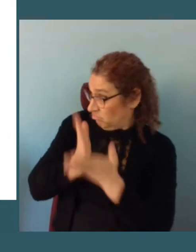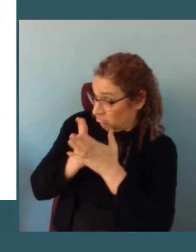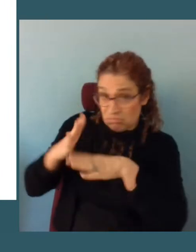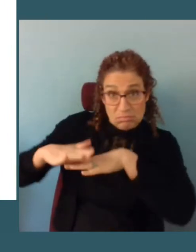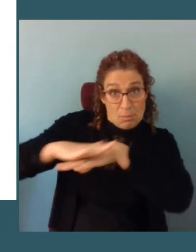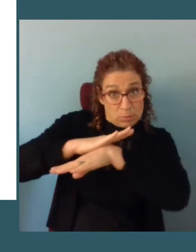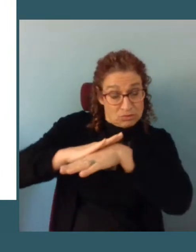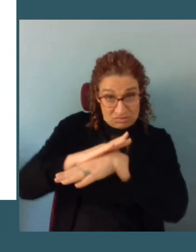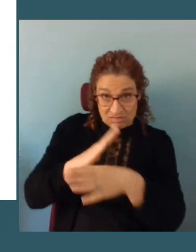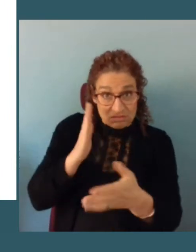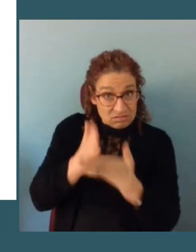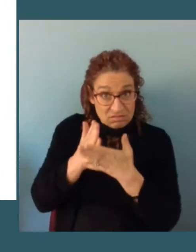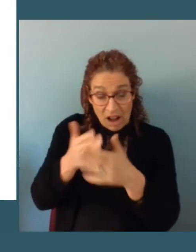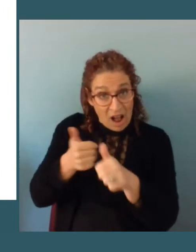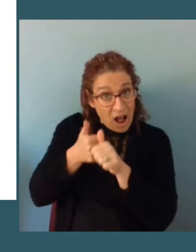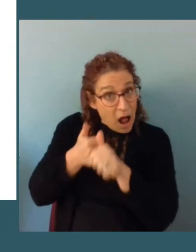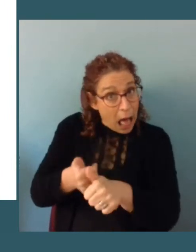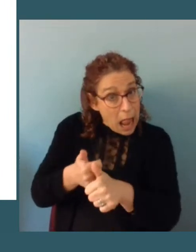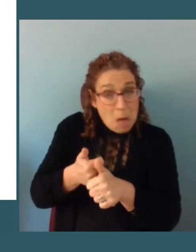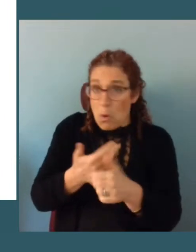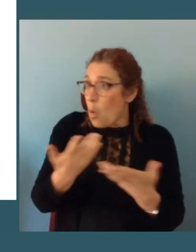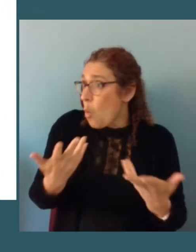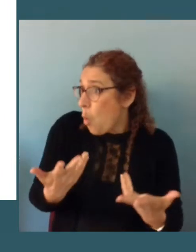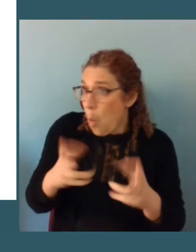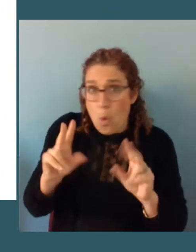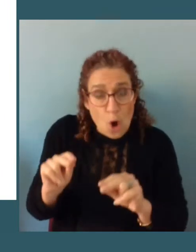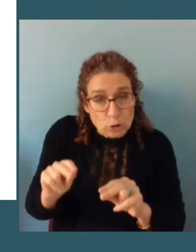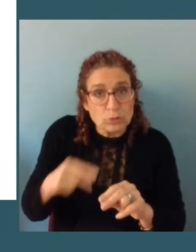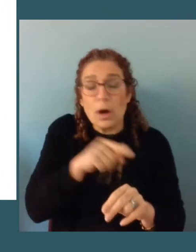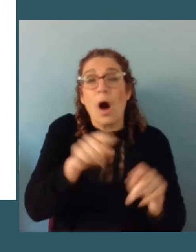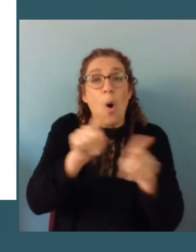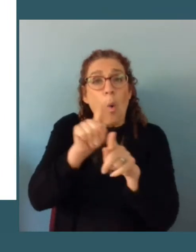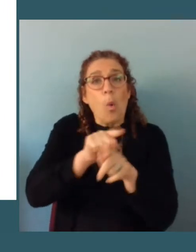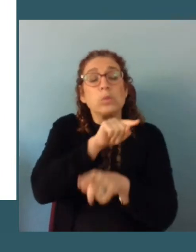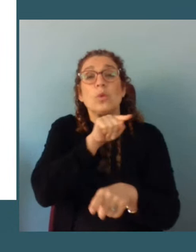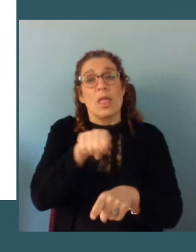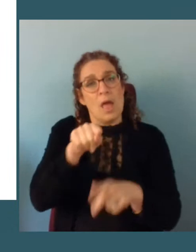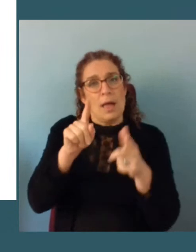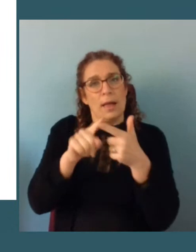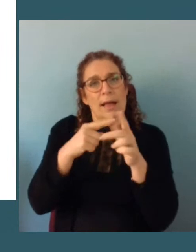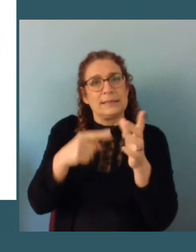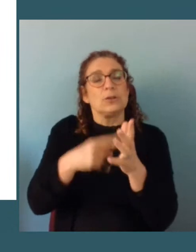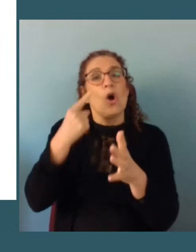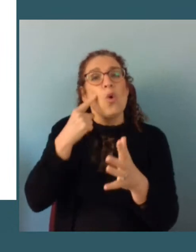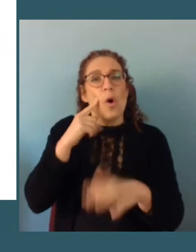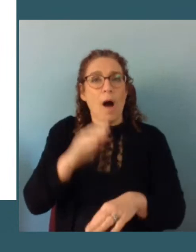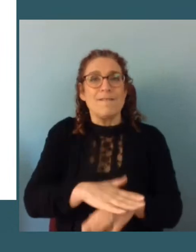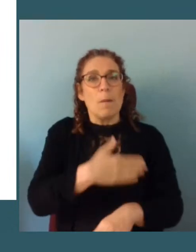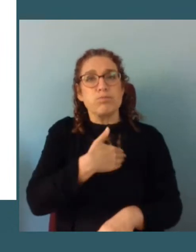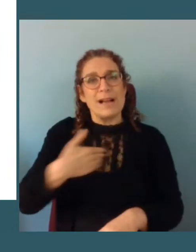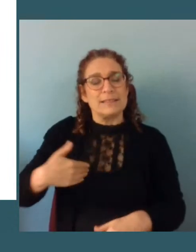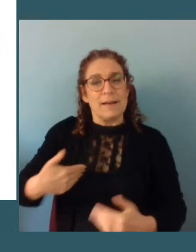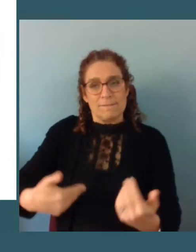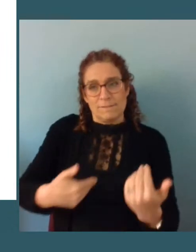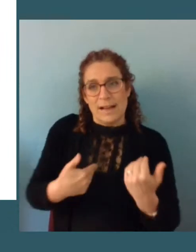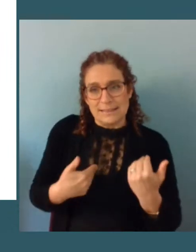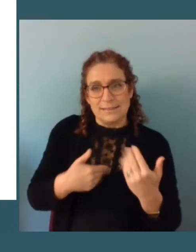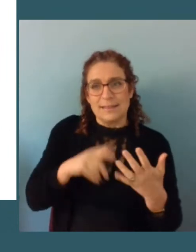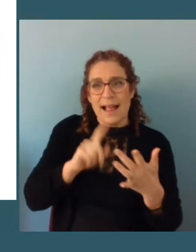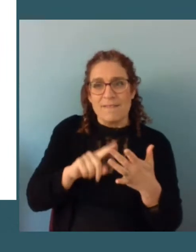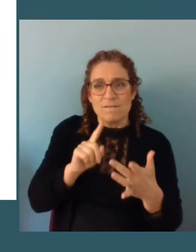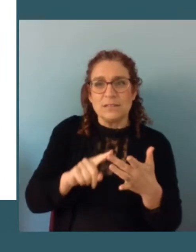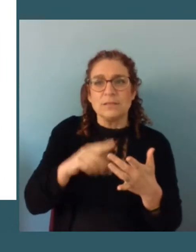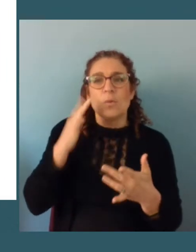that introducing foods early to breastfed infants starting from 3 months of age, as opposed